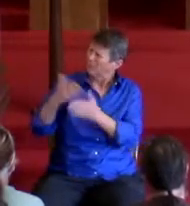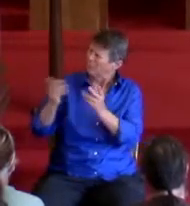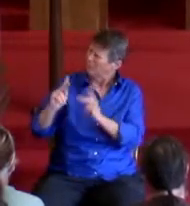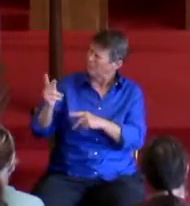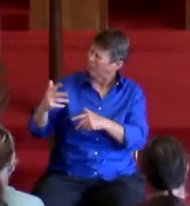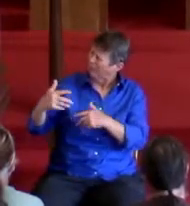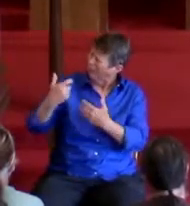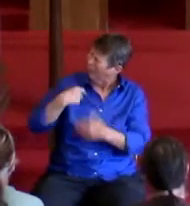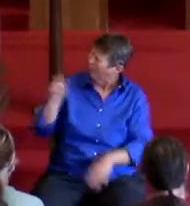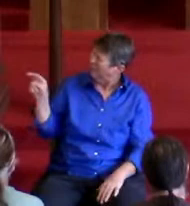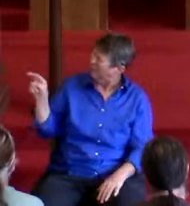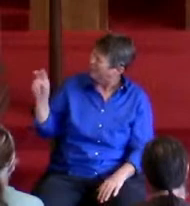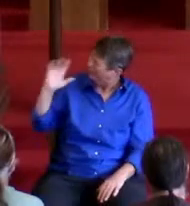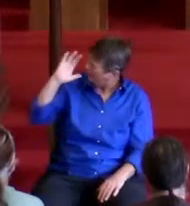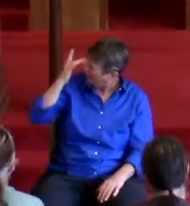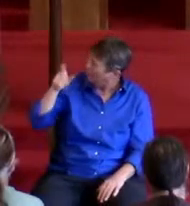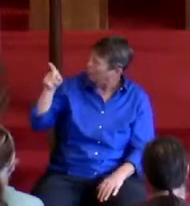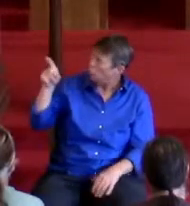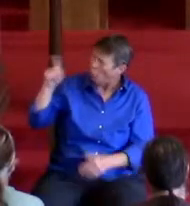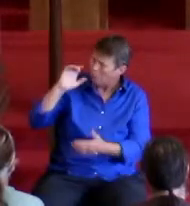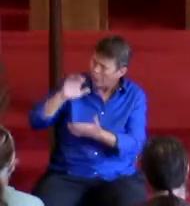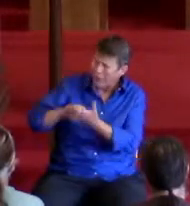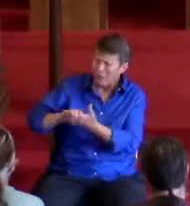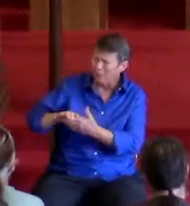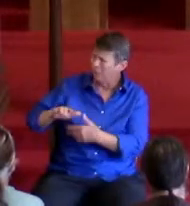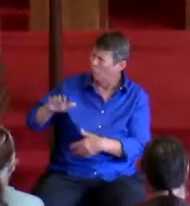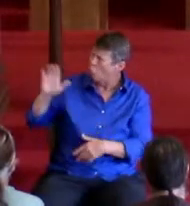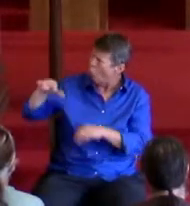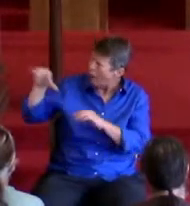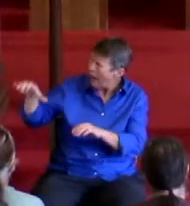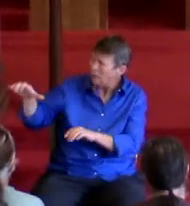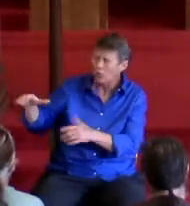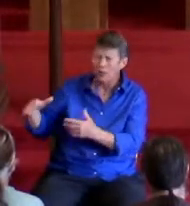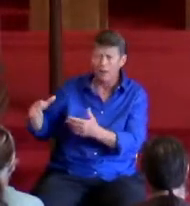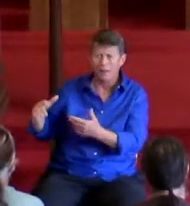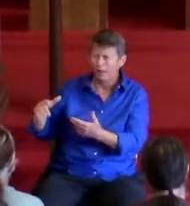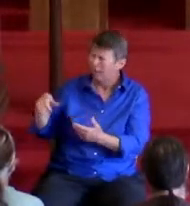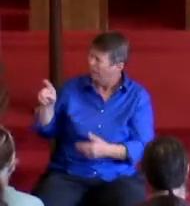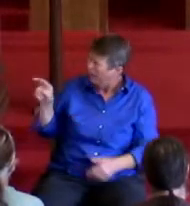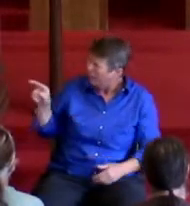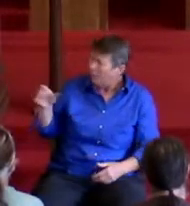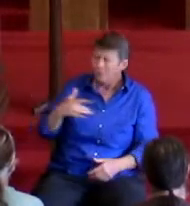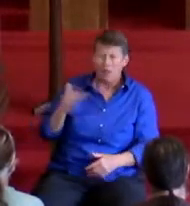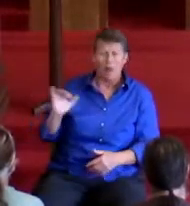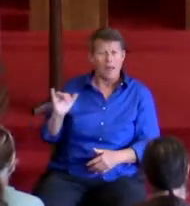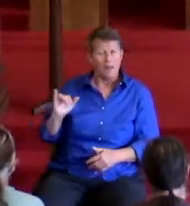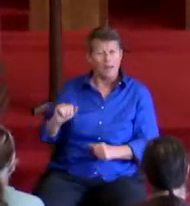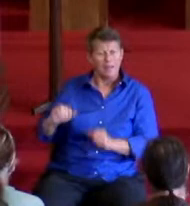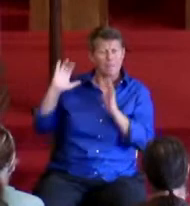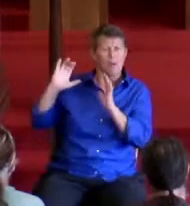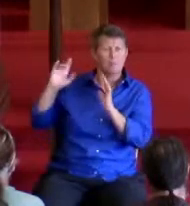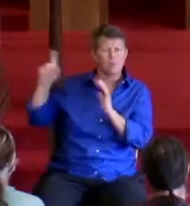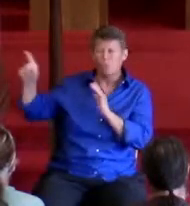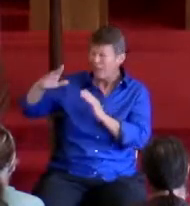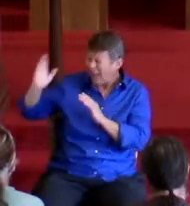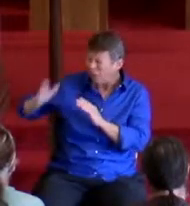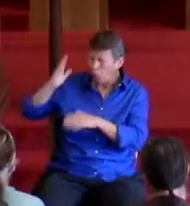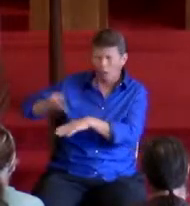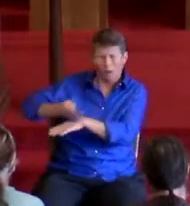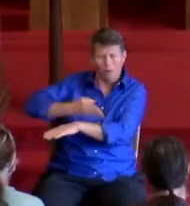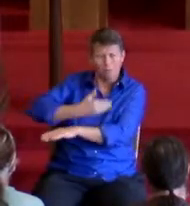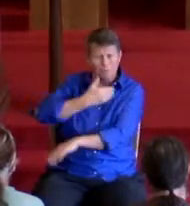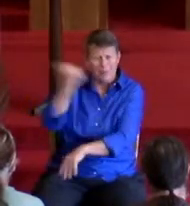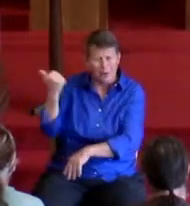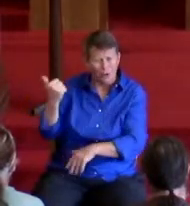or actions, we need people who will never give up on our neighbors. We can be